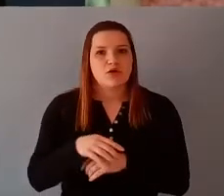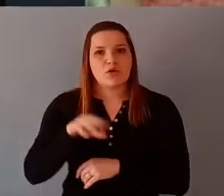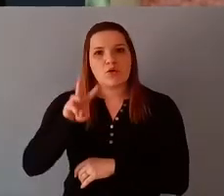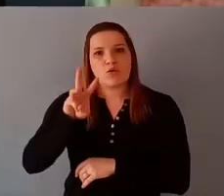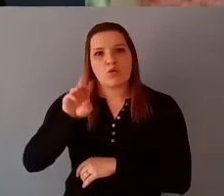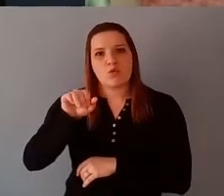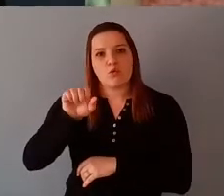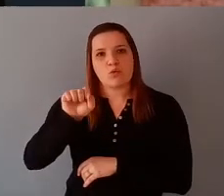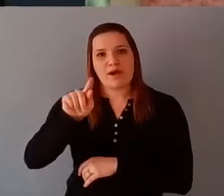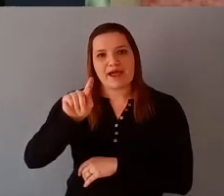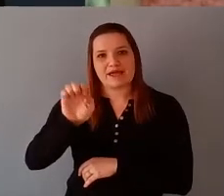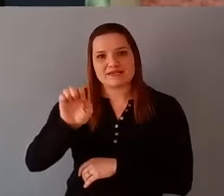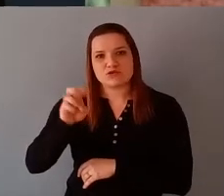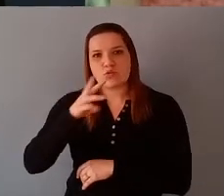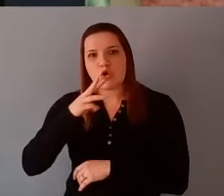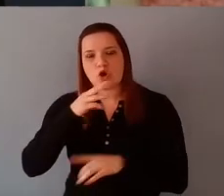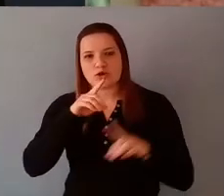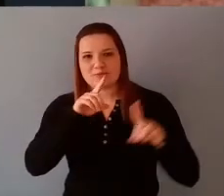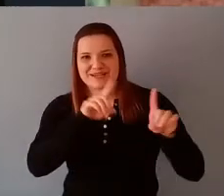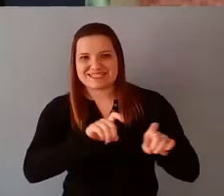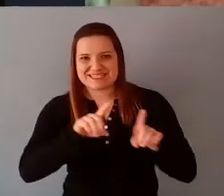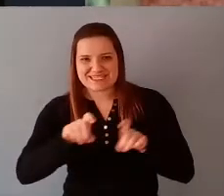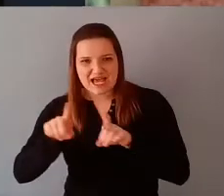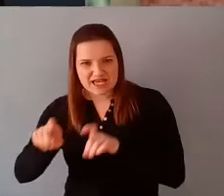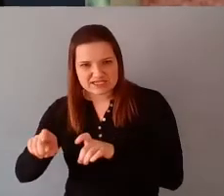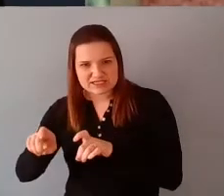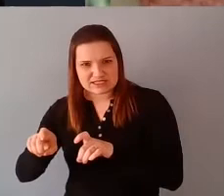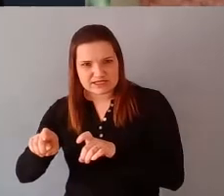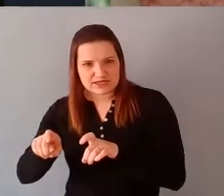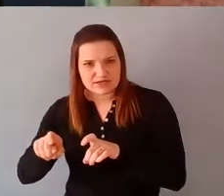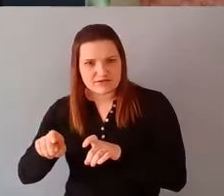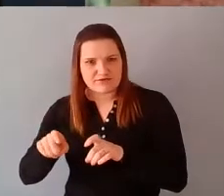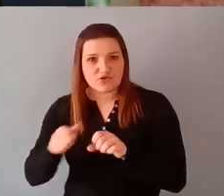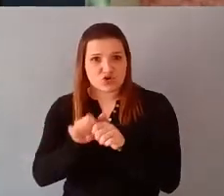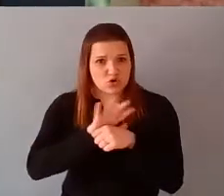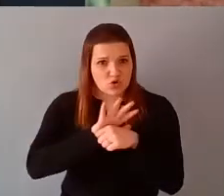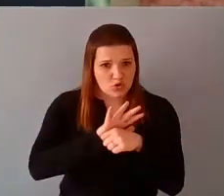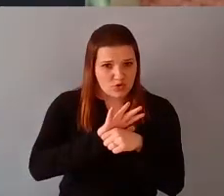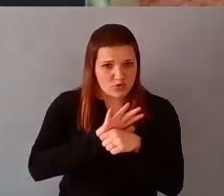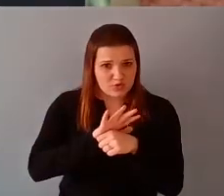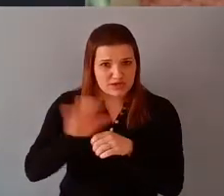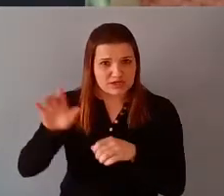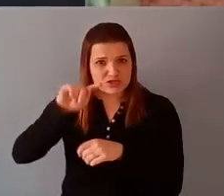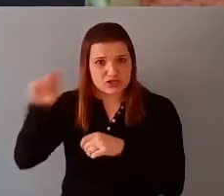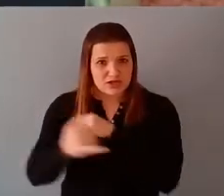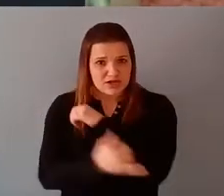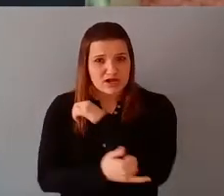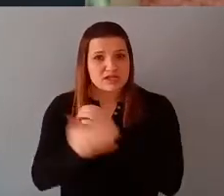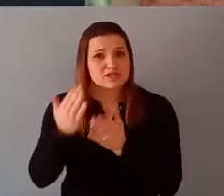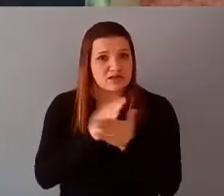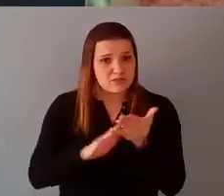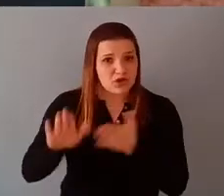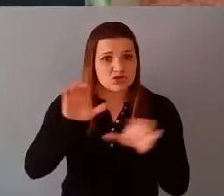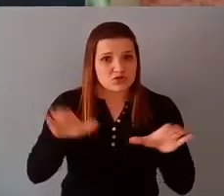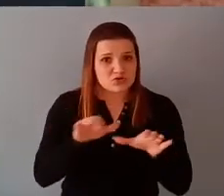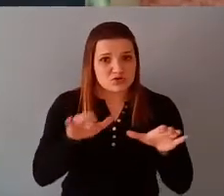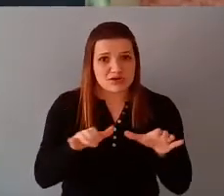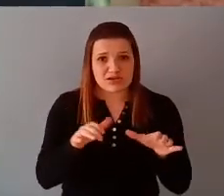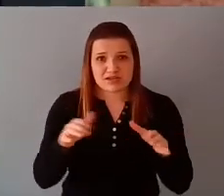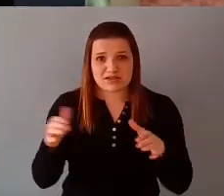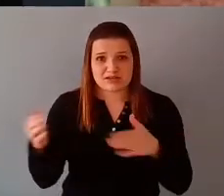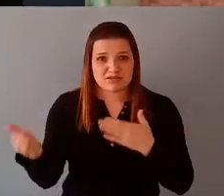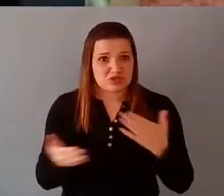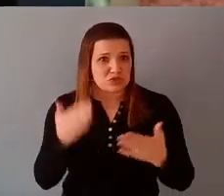wastewater testing being done for COVID in areas around Tulare County? Some colleges are doing it, Yeah. and it shows it's coming